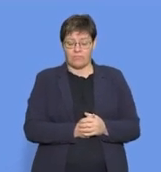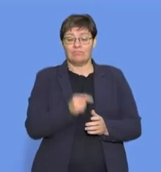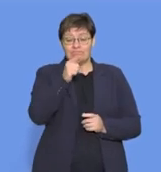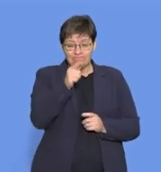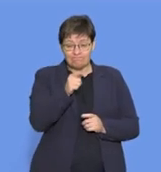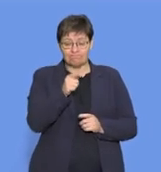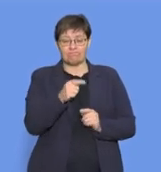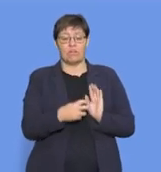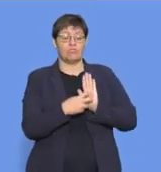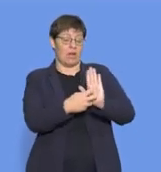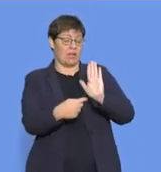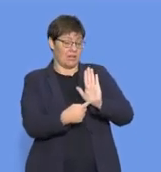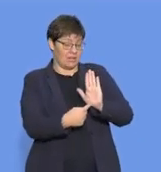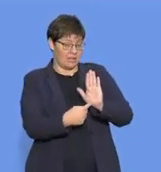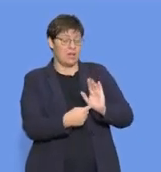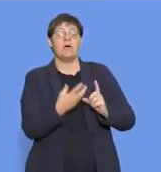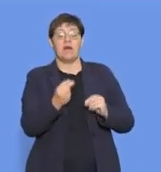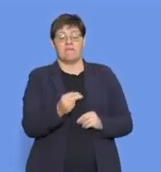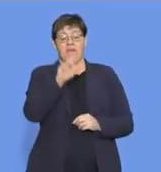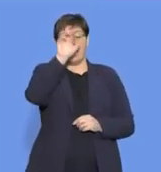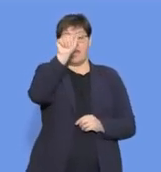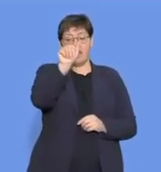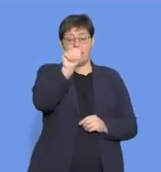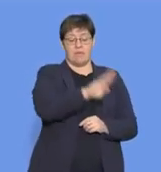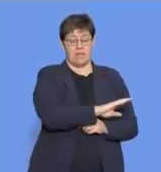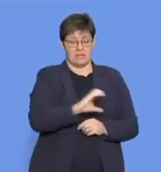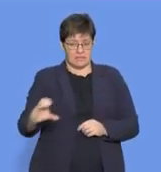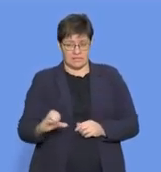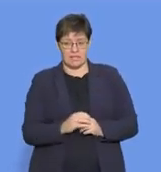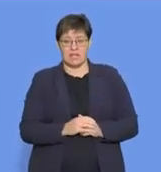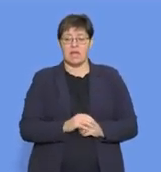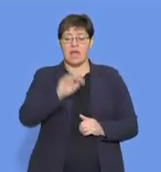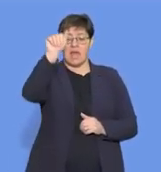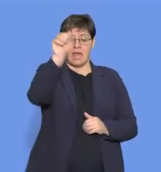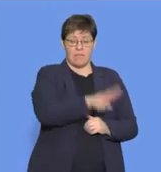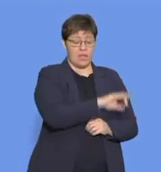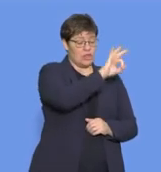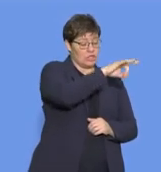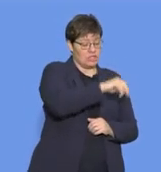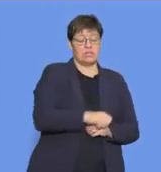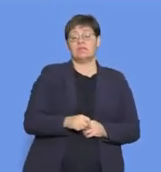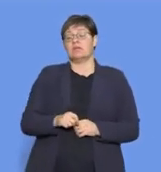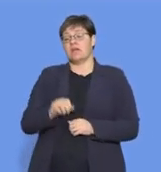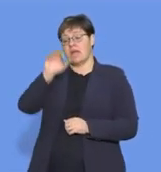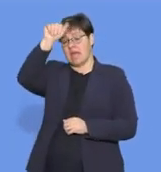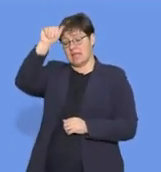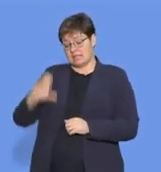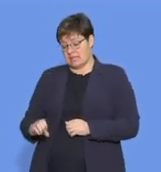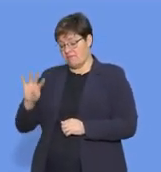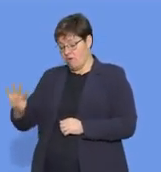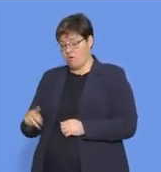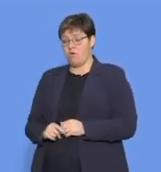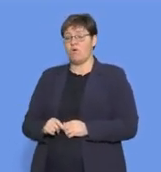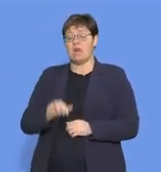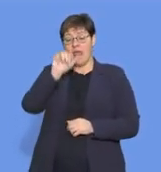Okay, in this triangle, we're given ABC with AB equals to 13, AC equals to 4, and A equals